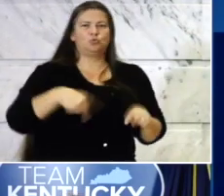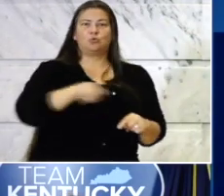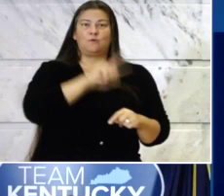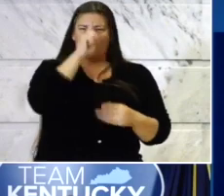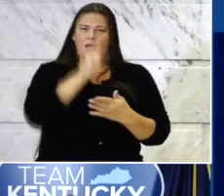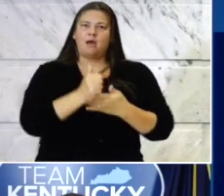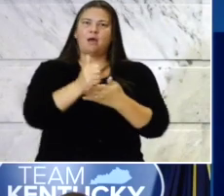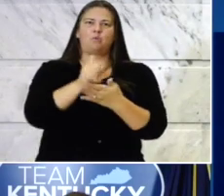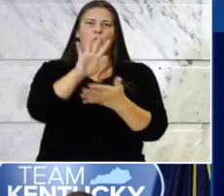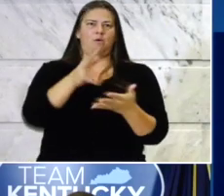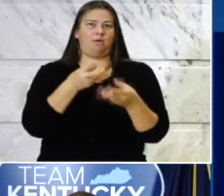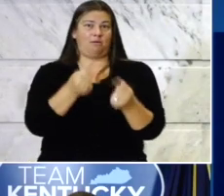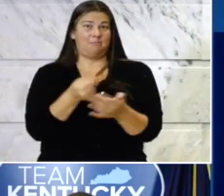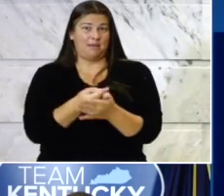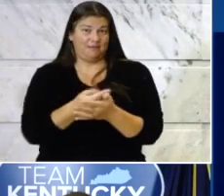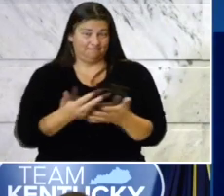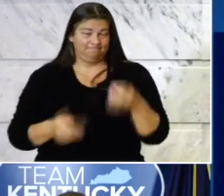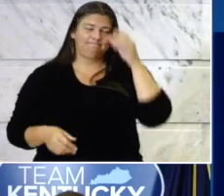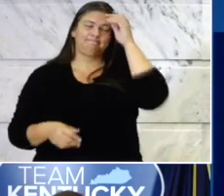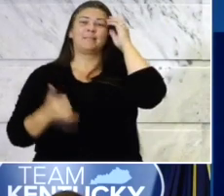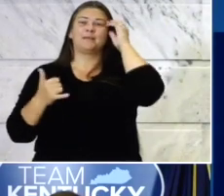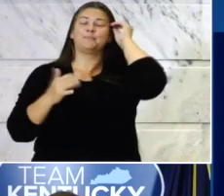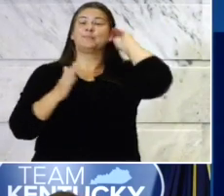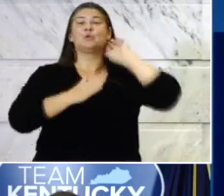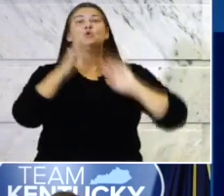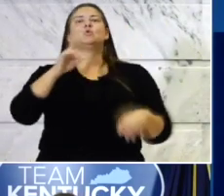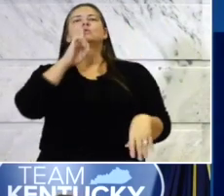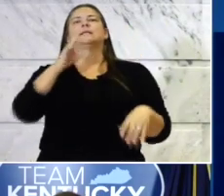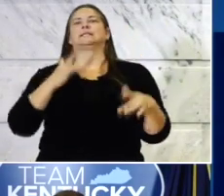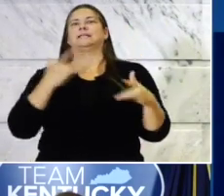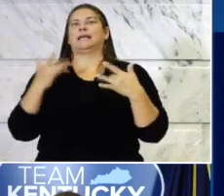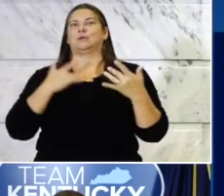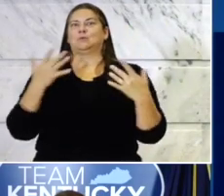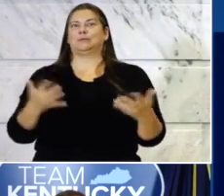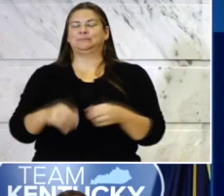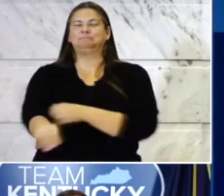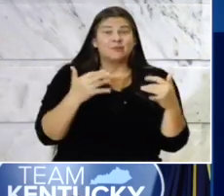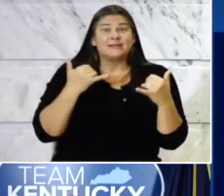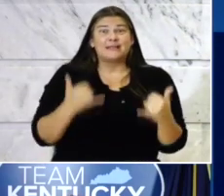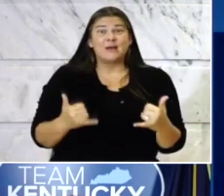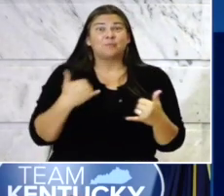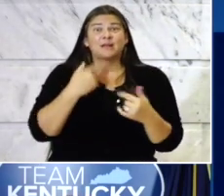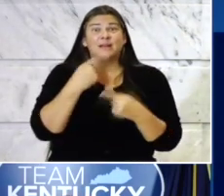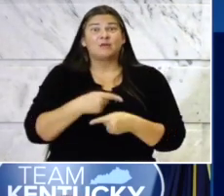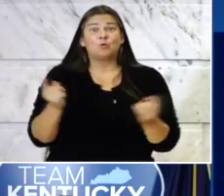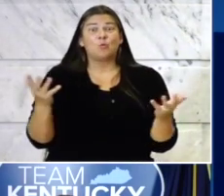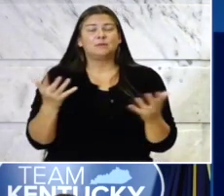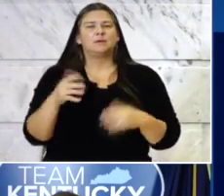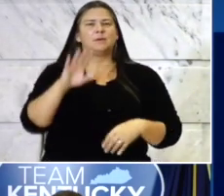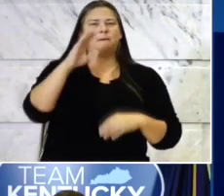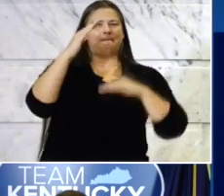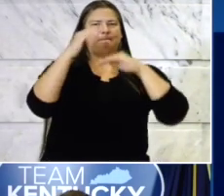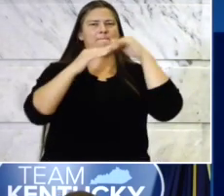Central Kentucky local governments. He also announced some build grants totaling over $38 million, 3